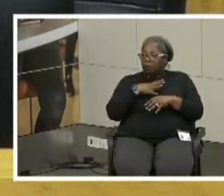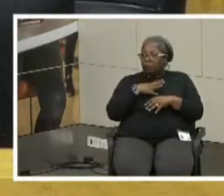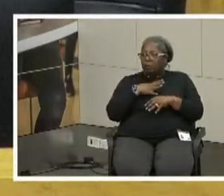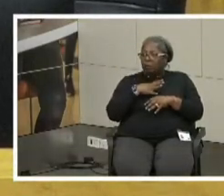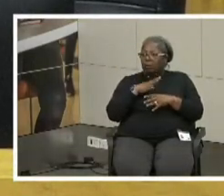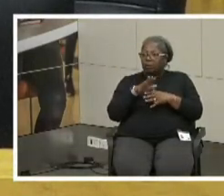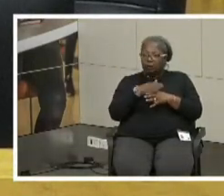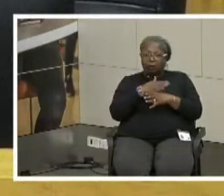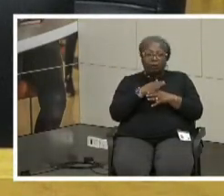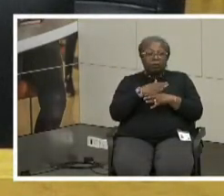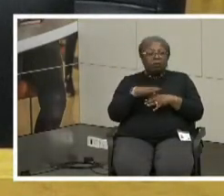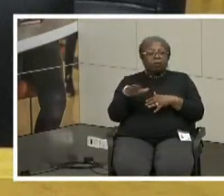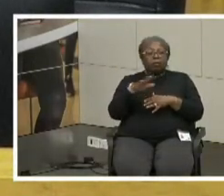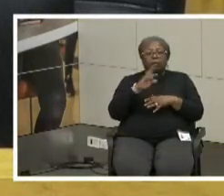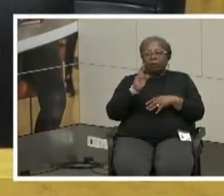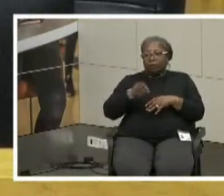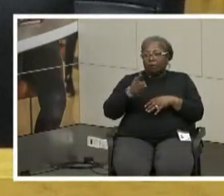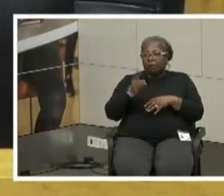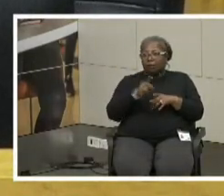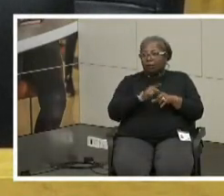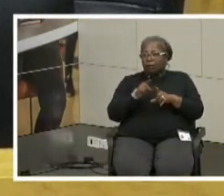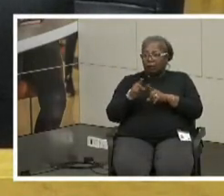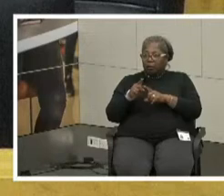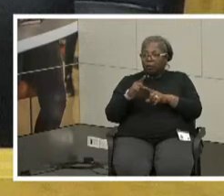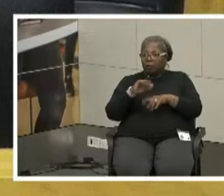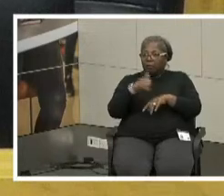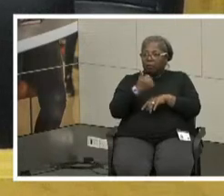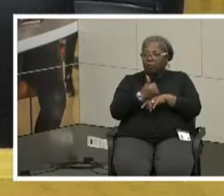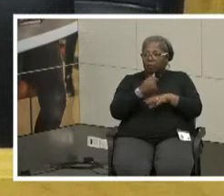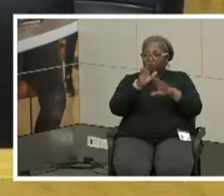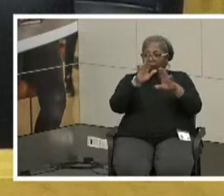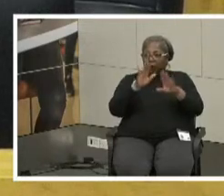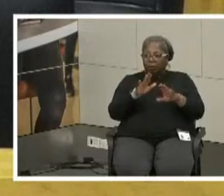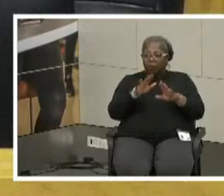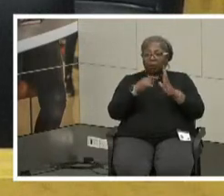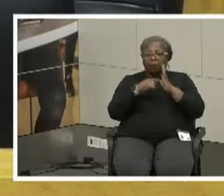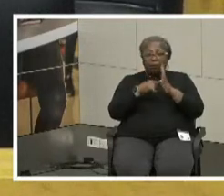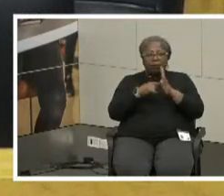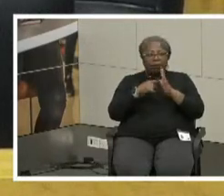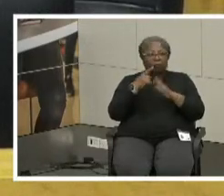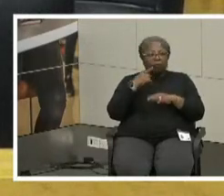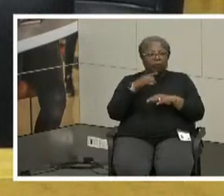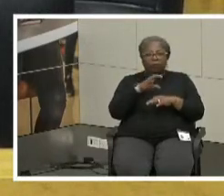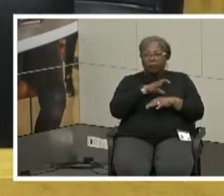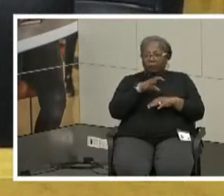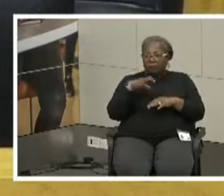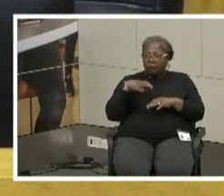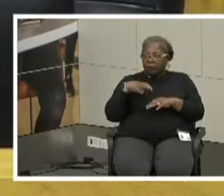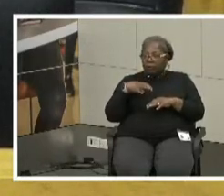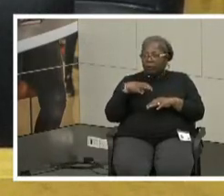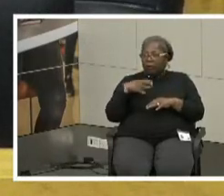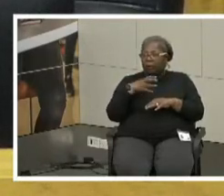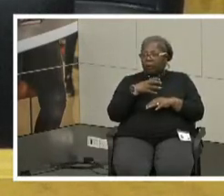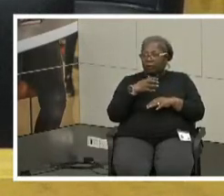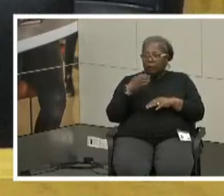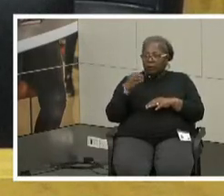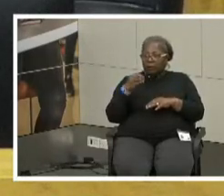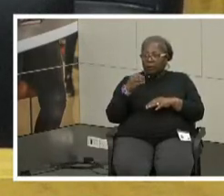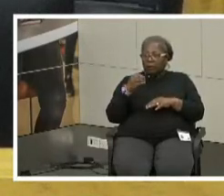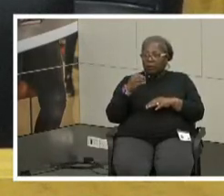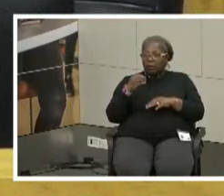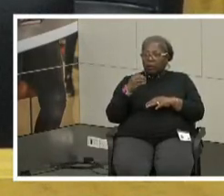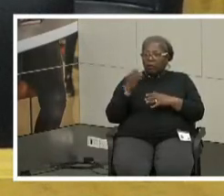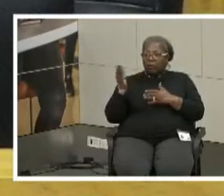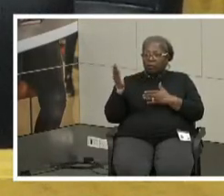shared their vibrant Heritage while also setting excellent examples of model citizens and public servants and whereas they